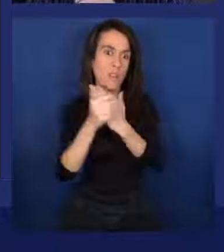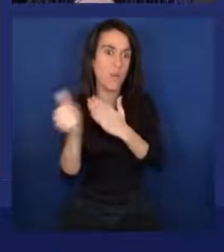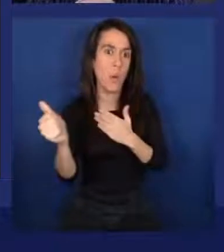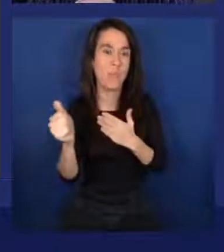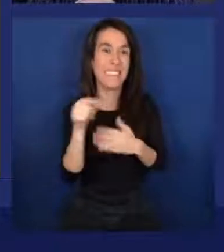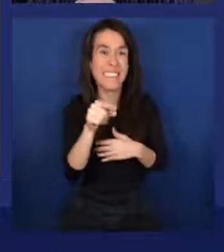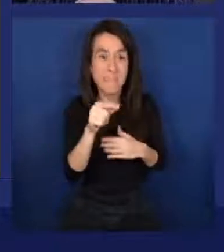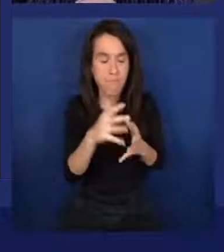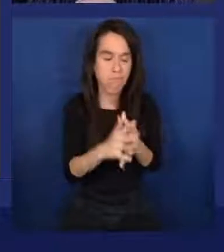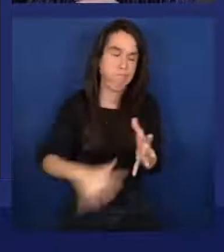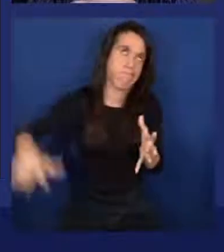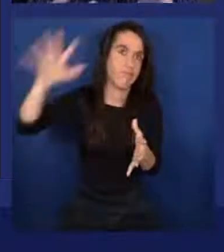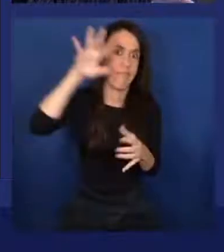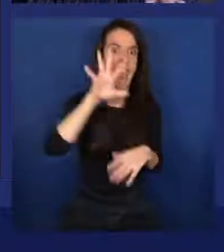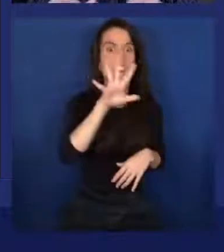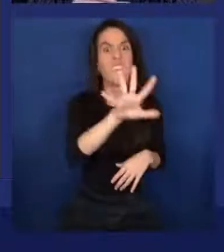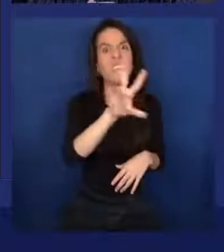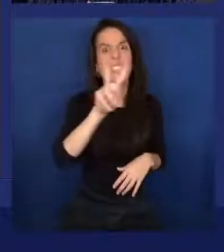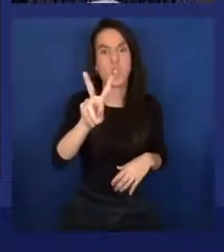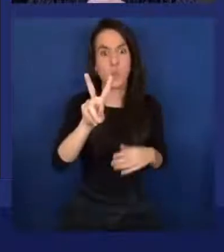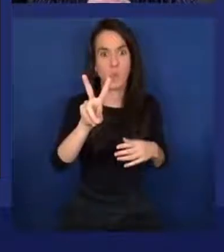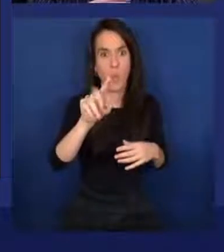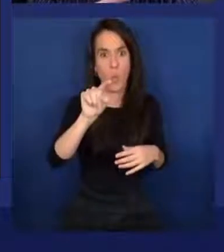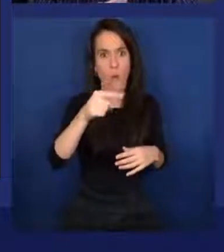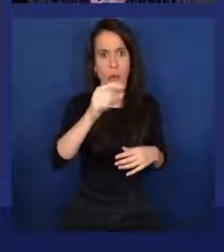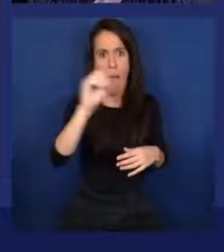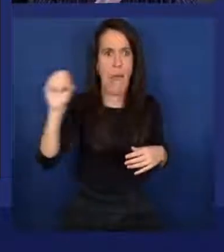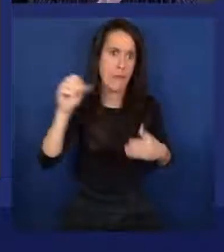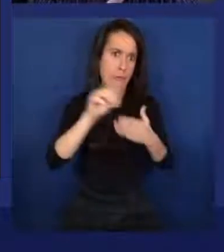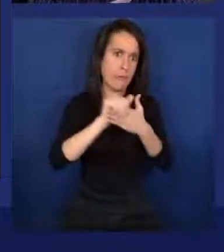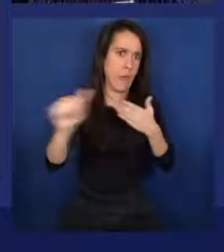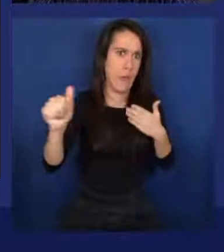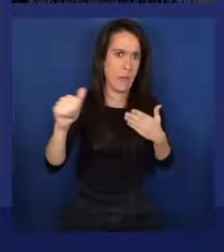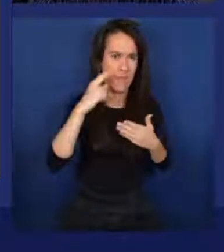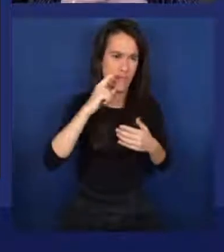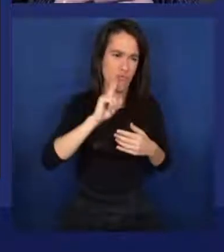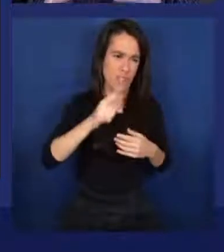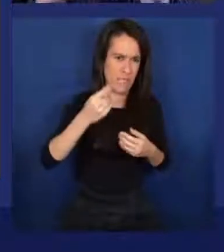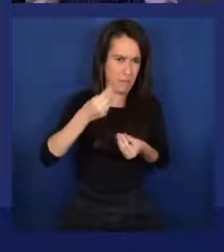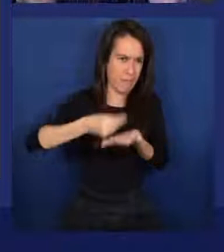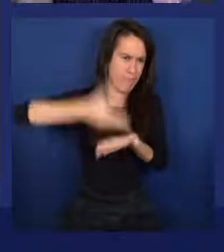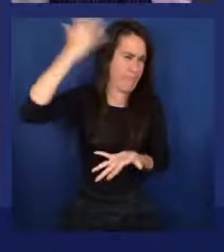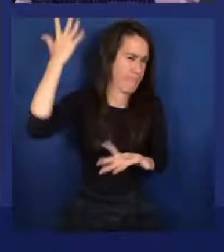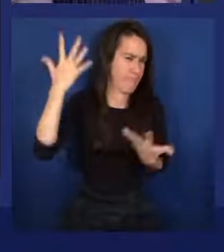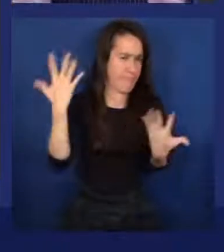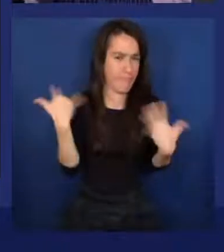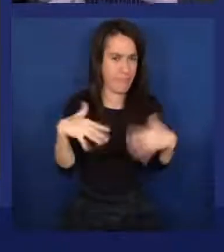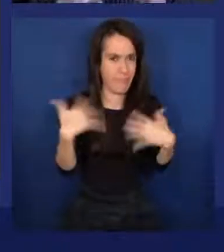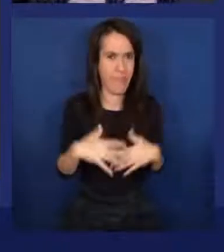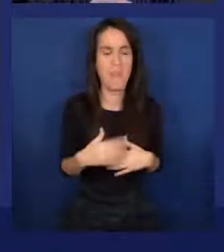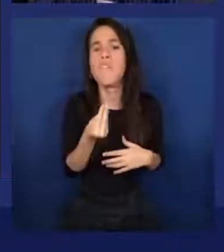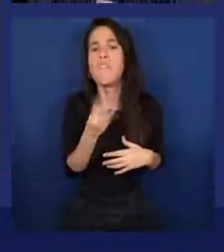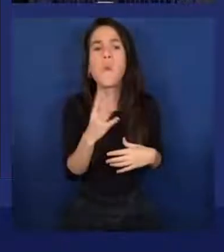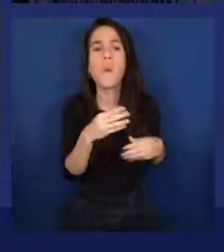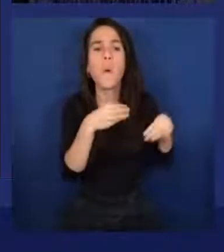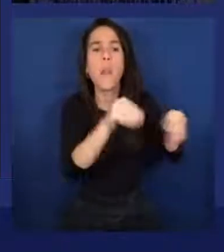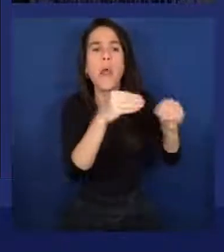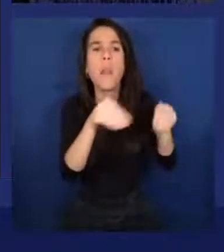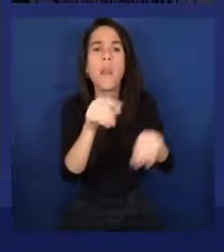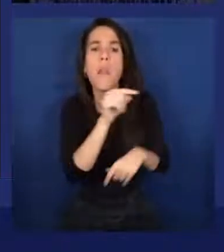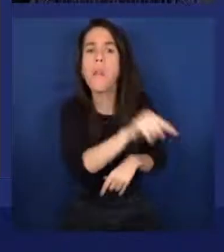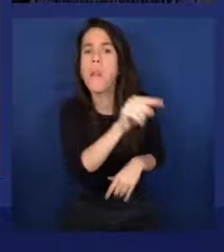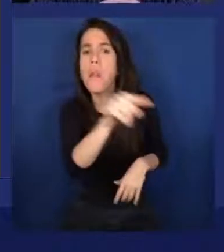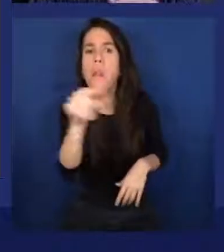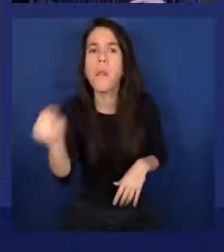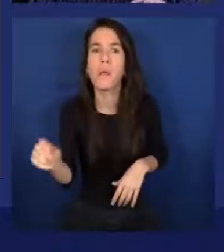$100,000 a piece. And there's about a dozen vendors selling them. And they're not delivering the value for the money